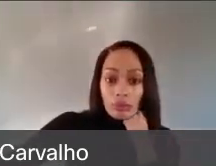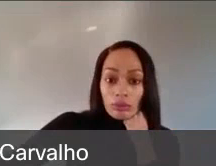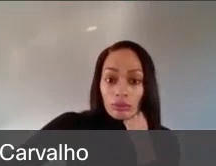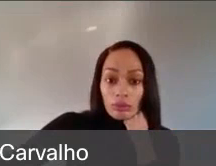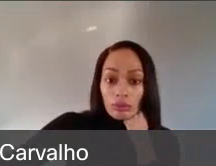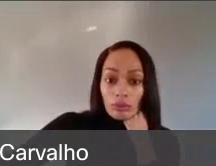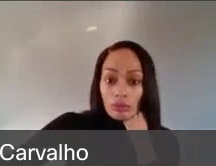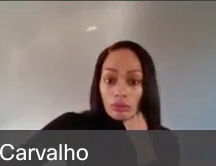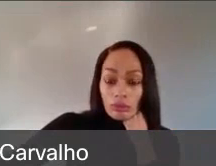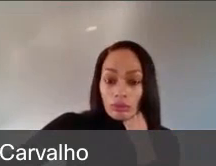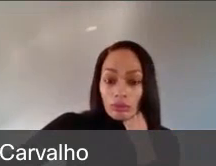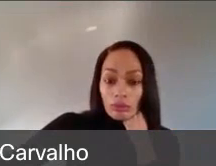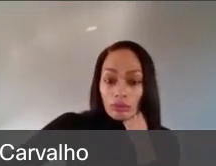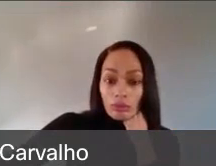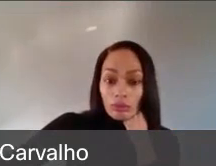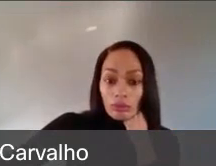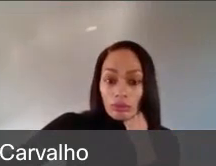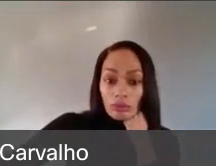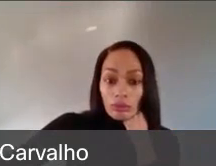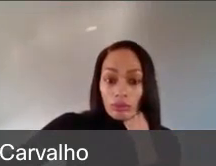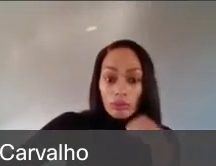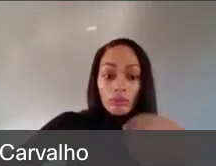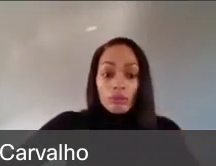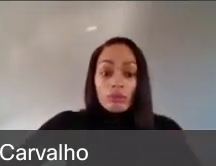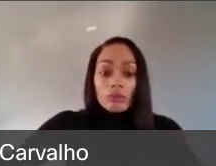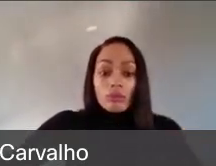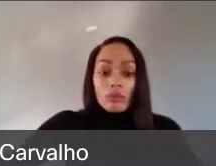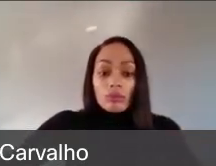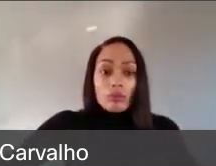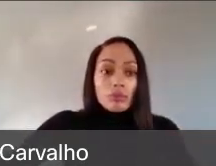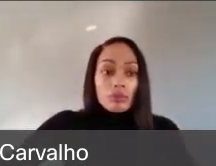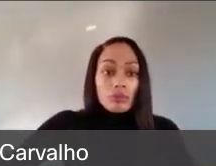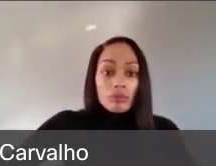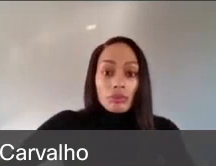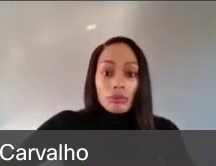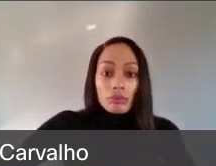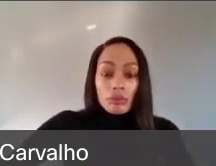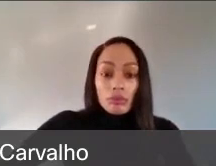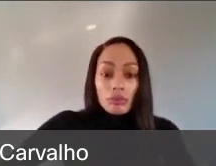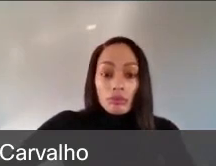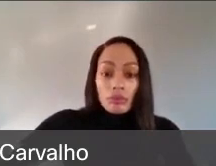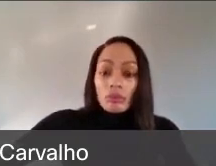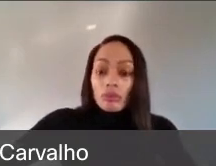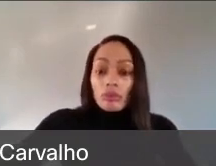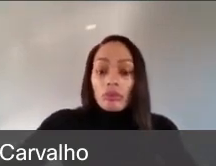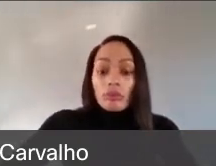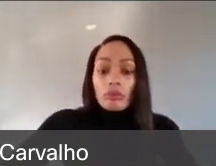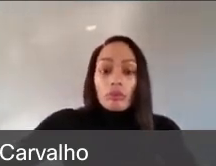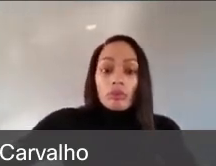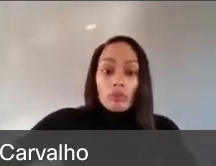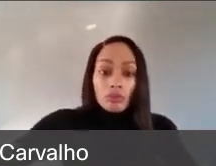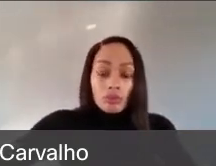meaning. Sometimes people use it in a sort of judgmental way, like, oh, they didn't really mean it. Or some people will say that